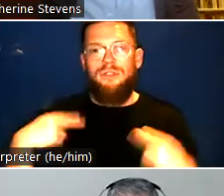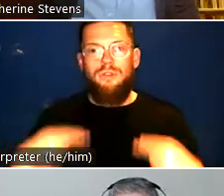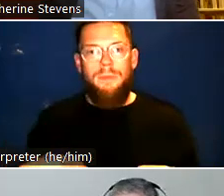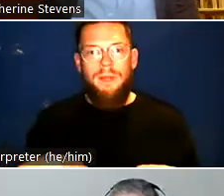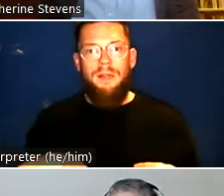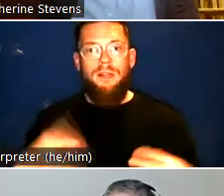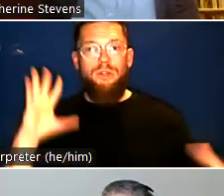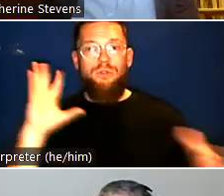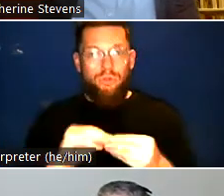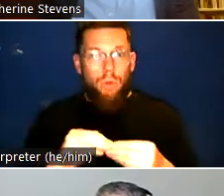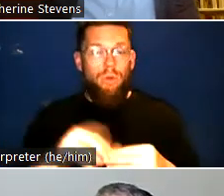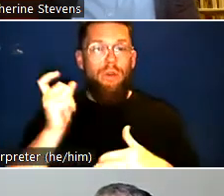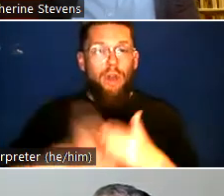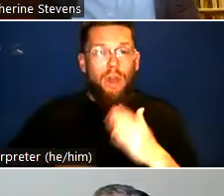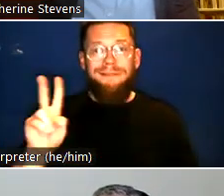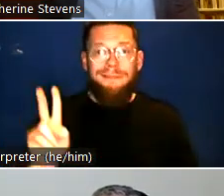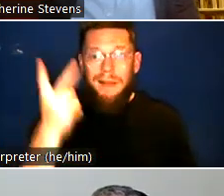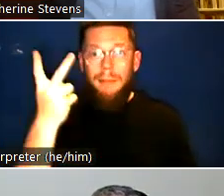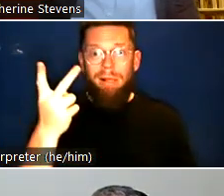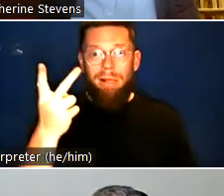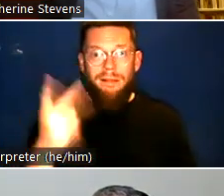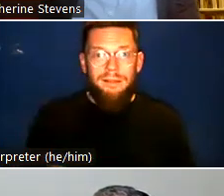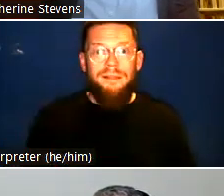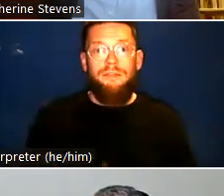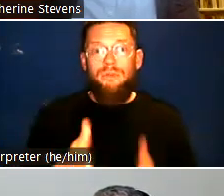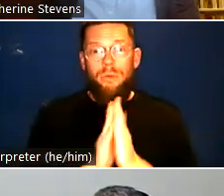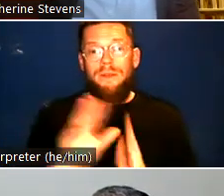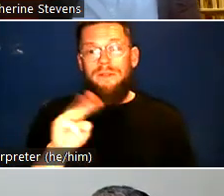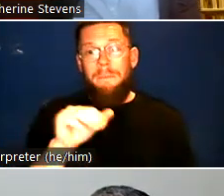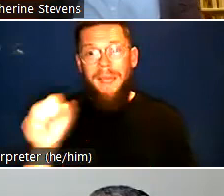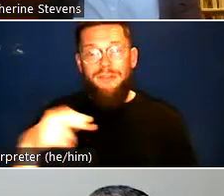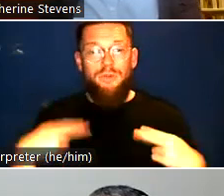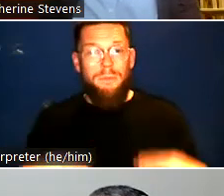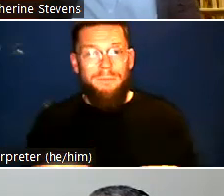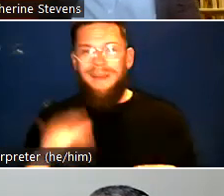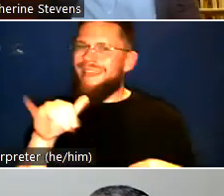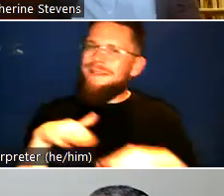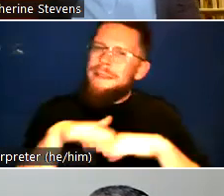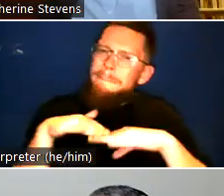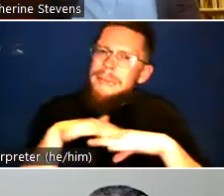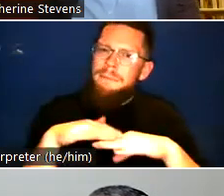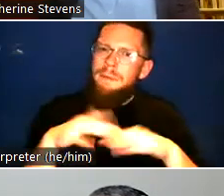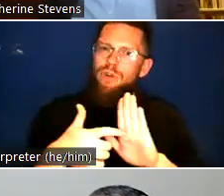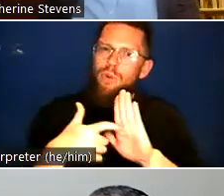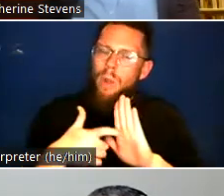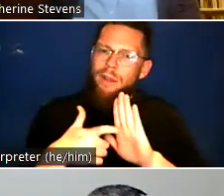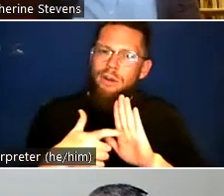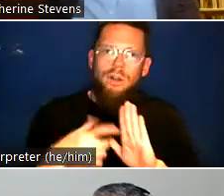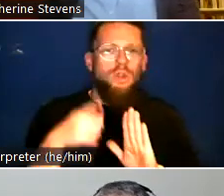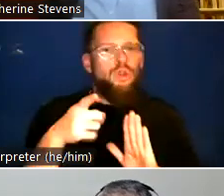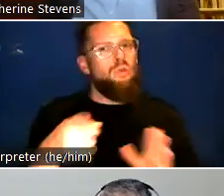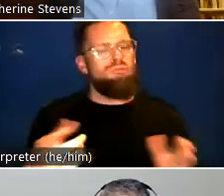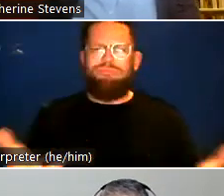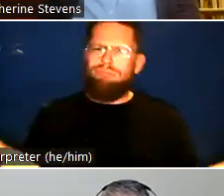costs are double the request of Mass Humanities. And that is, you know, the minimum that's required. You are welcome